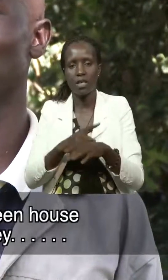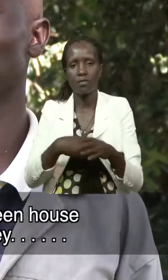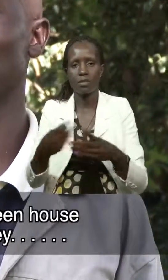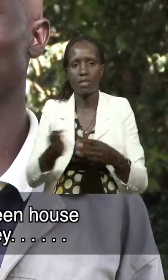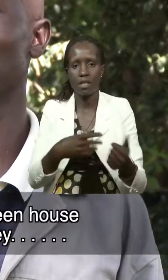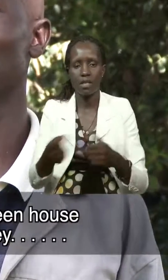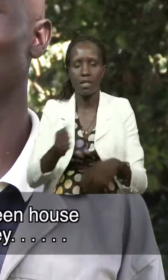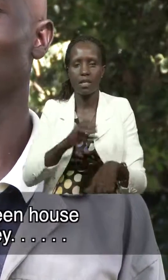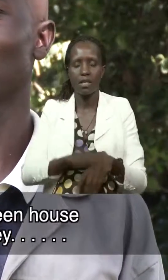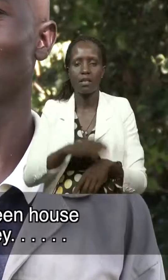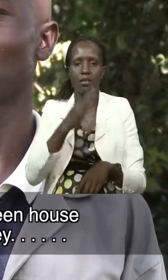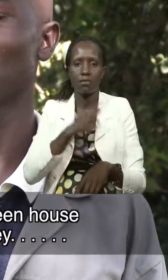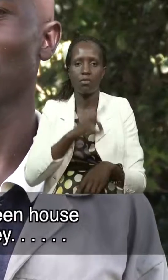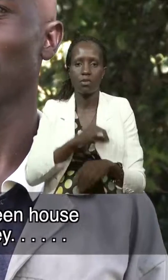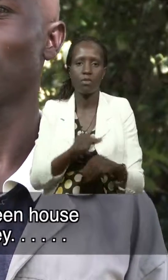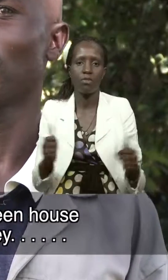tukiuza tunapata mapato.